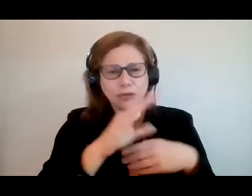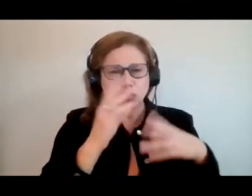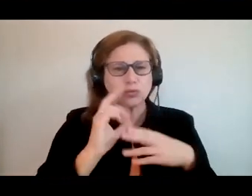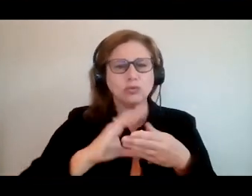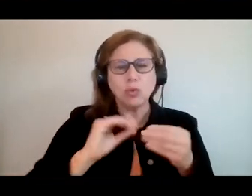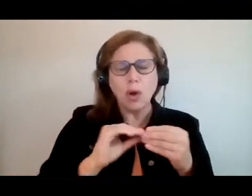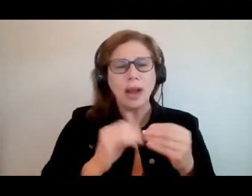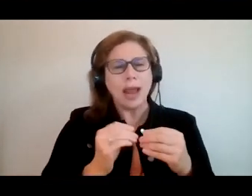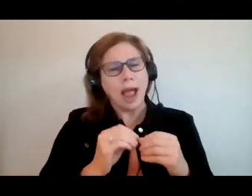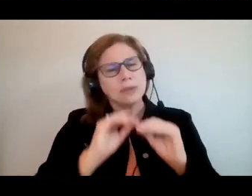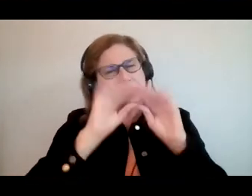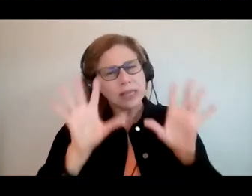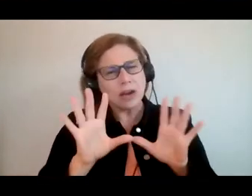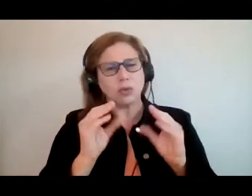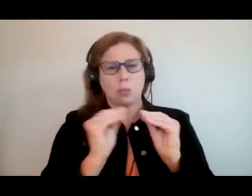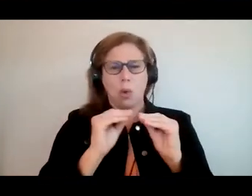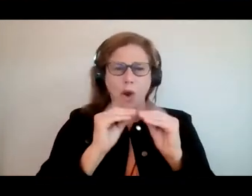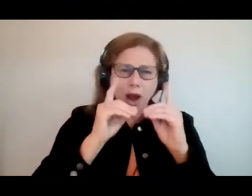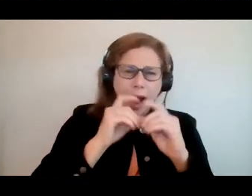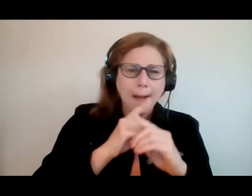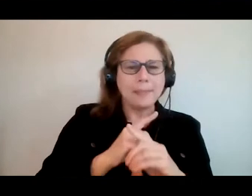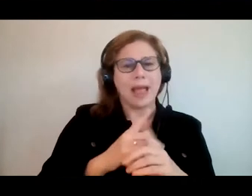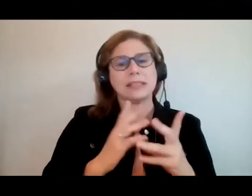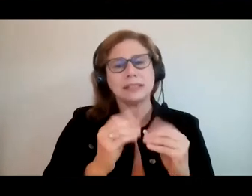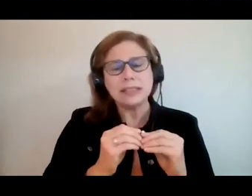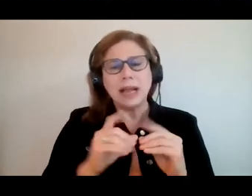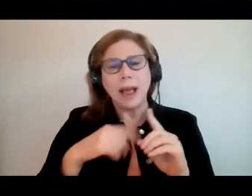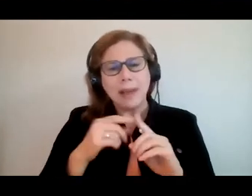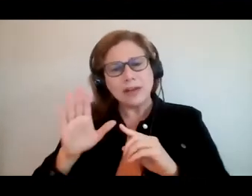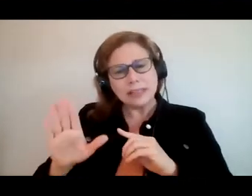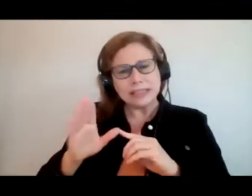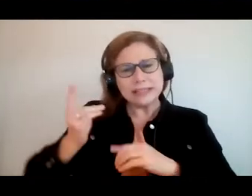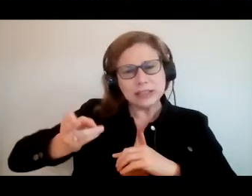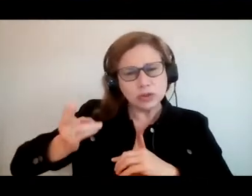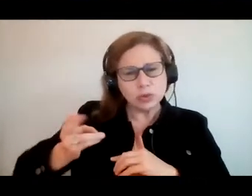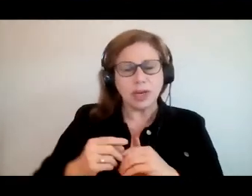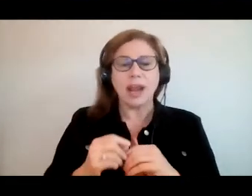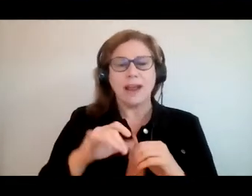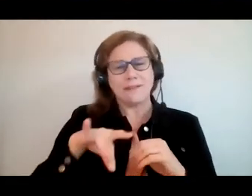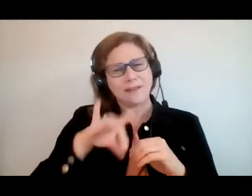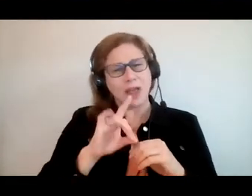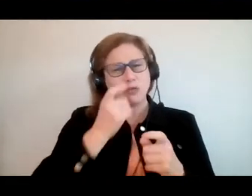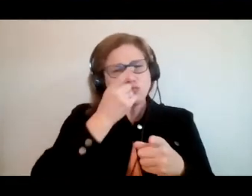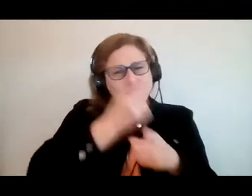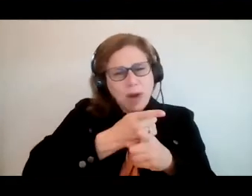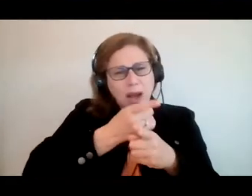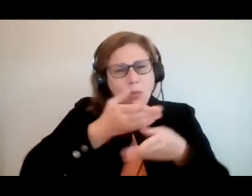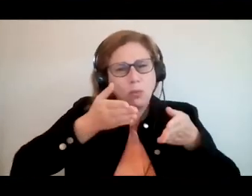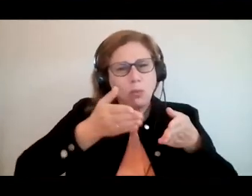complex and nuanced to who this person was and to find the right way to tell his story in a contemporary